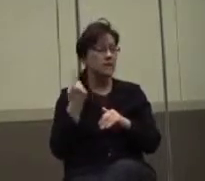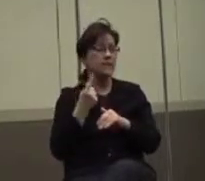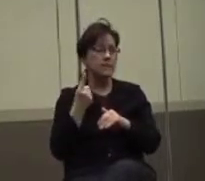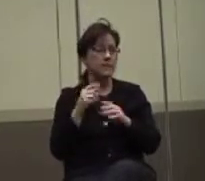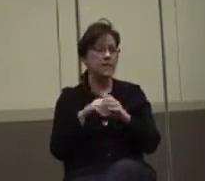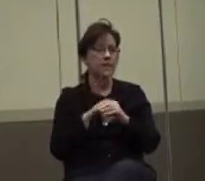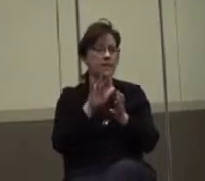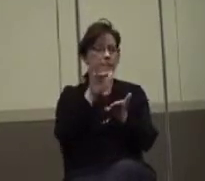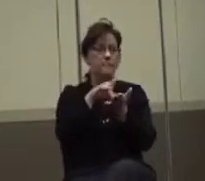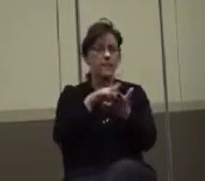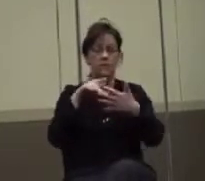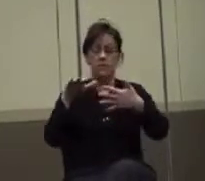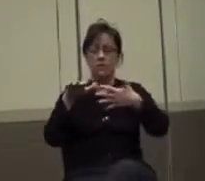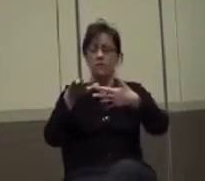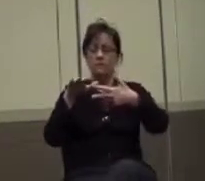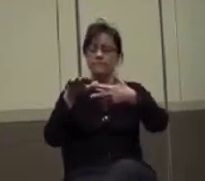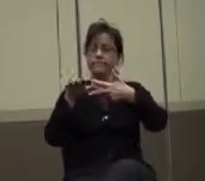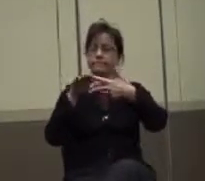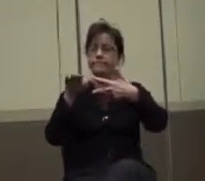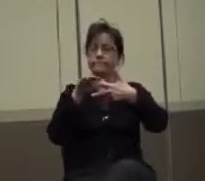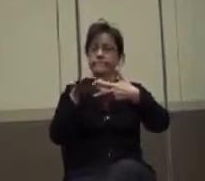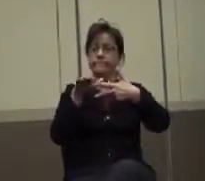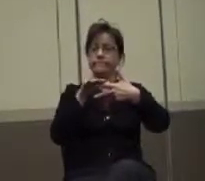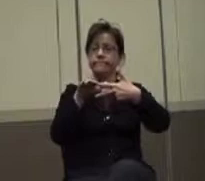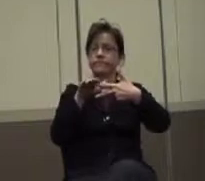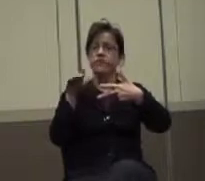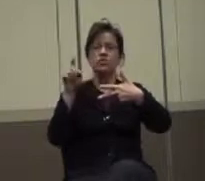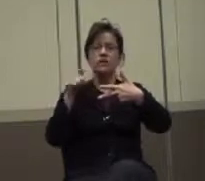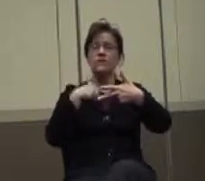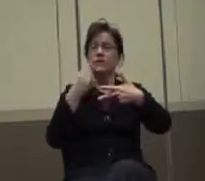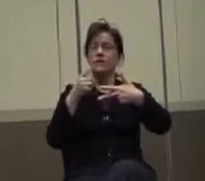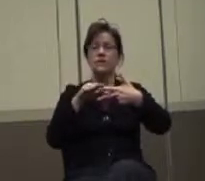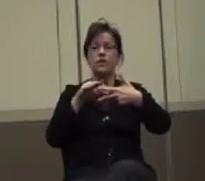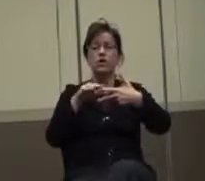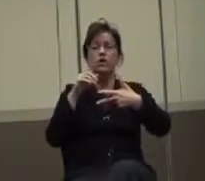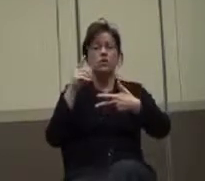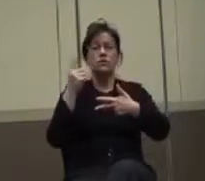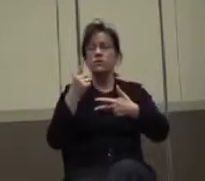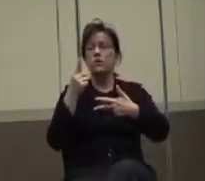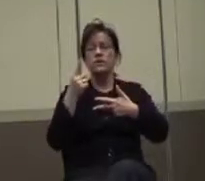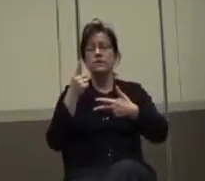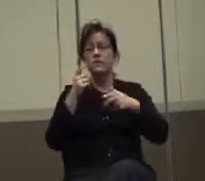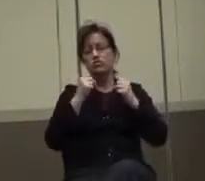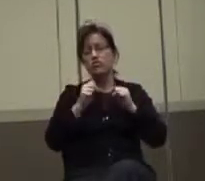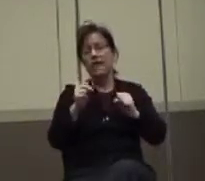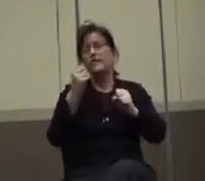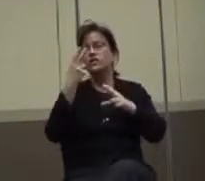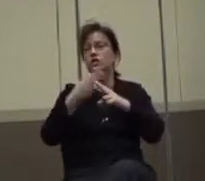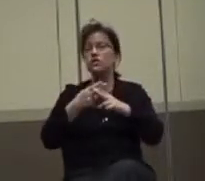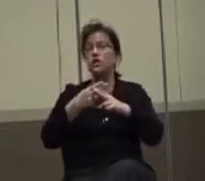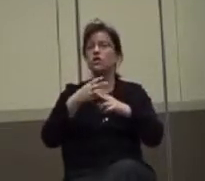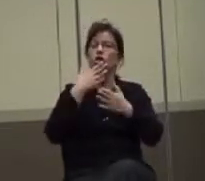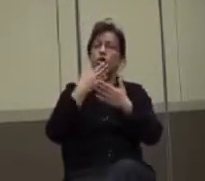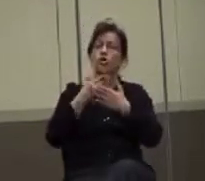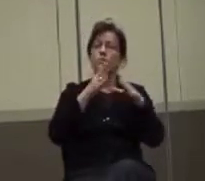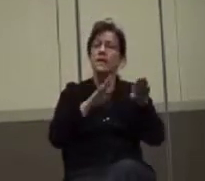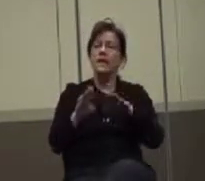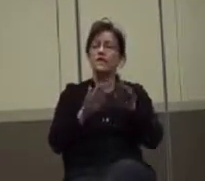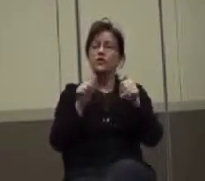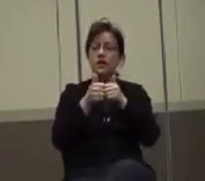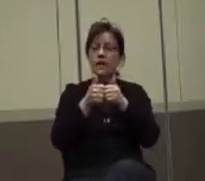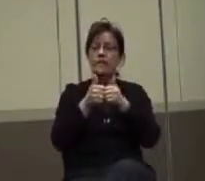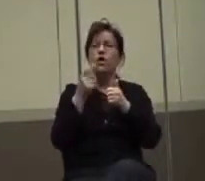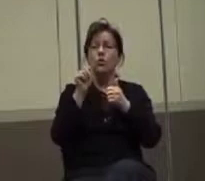tier. Now, one of the empirically validated strategies is called the good behavior game. And it's basically where I break my class into 2 or